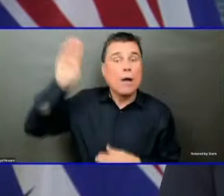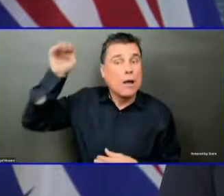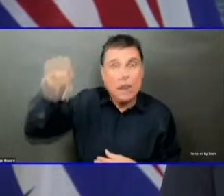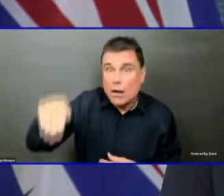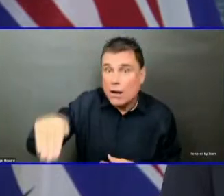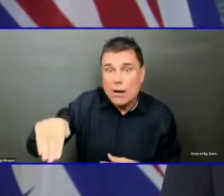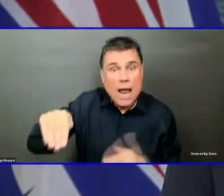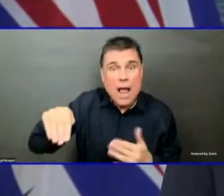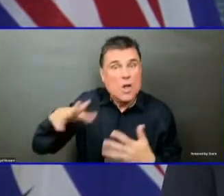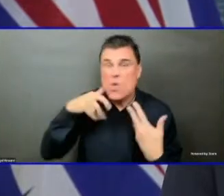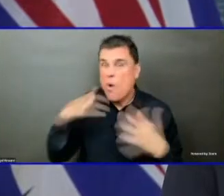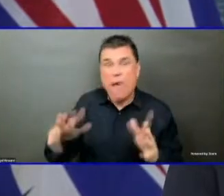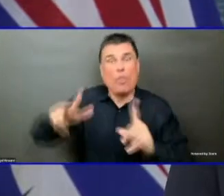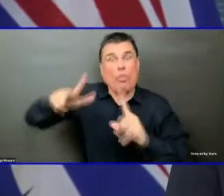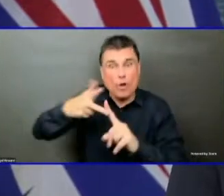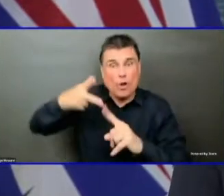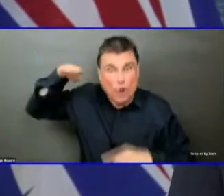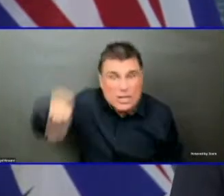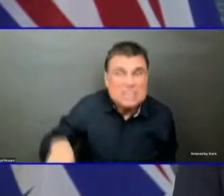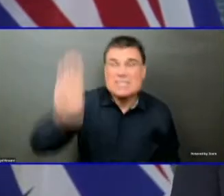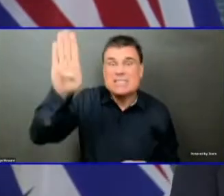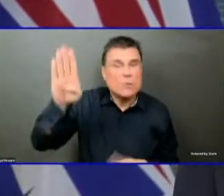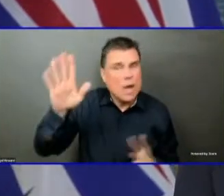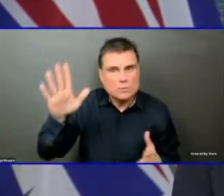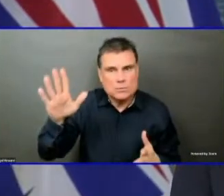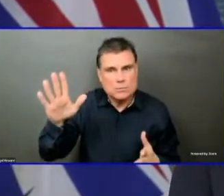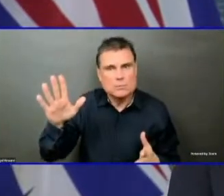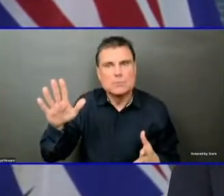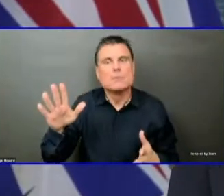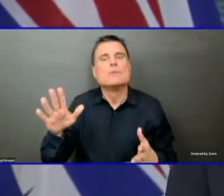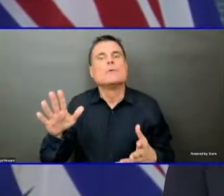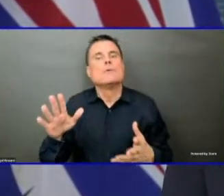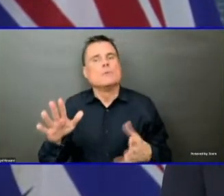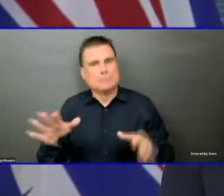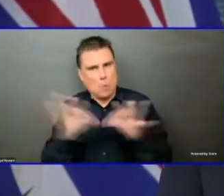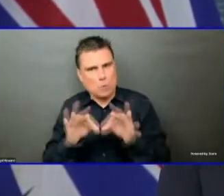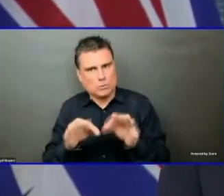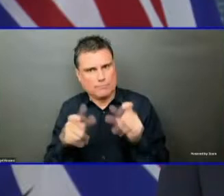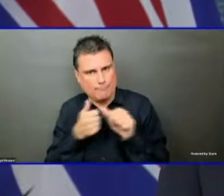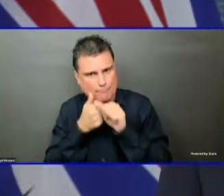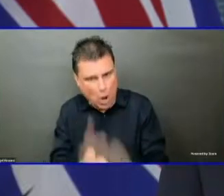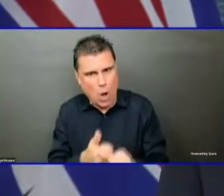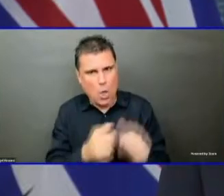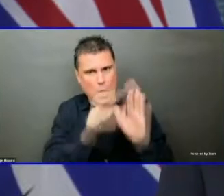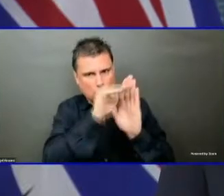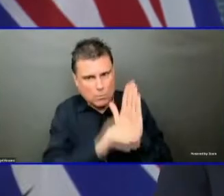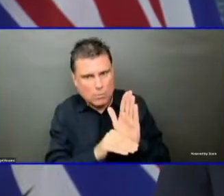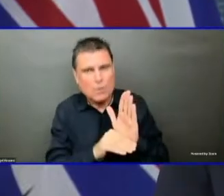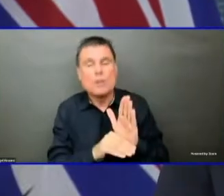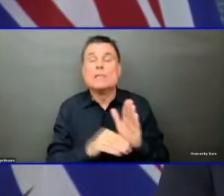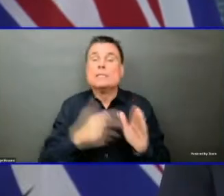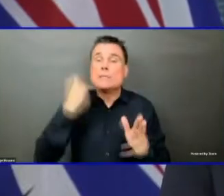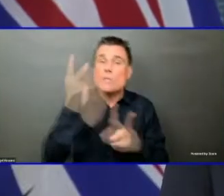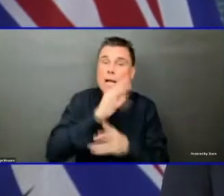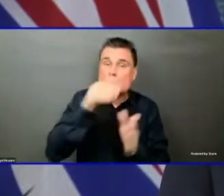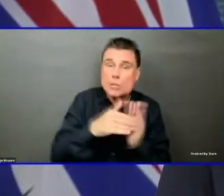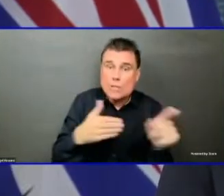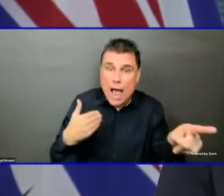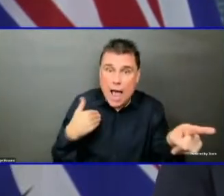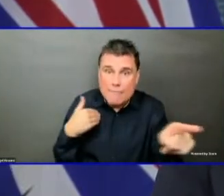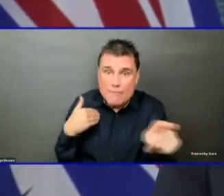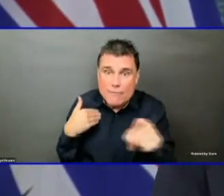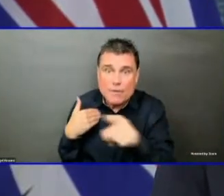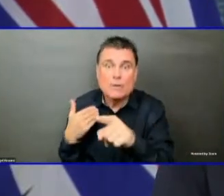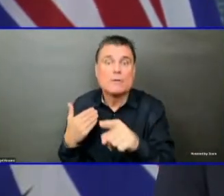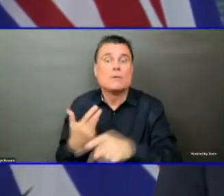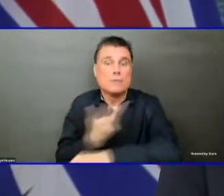it first and who needed it most, our family and friends in long-term care and assisted living, and those who care for them. But what also makes